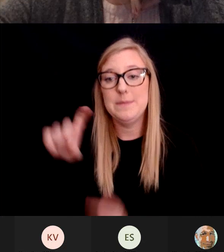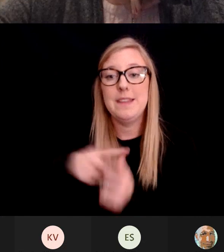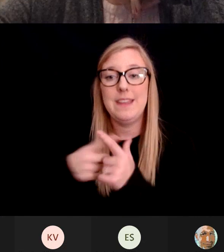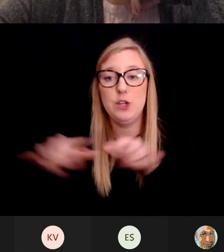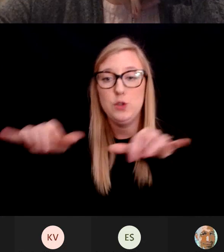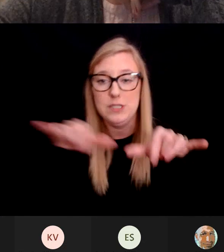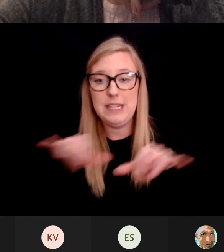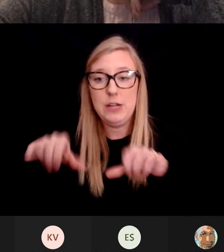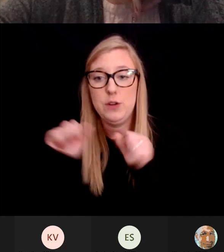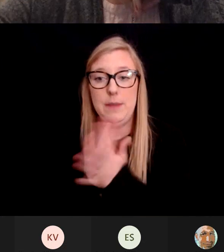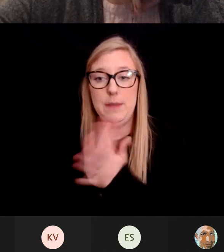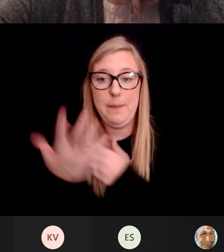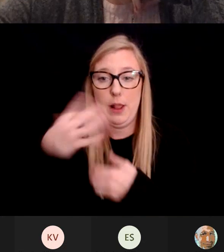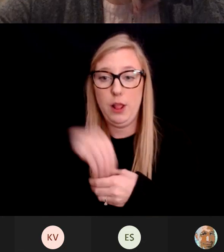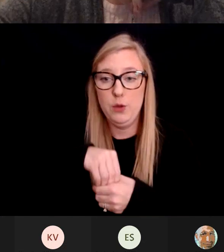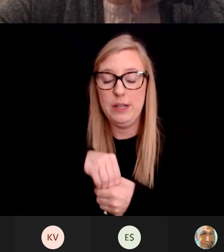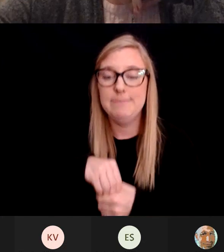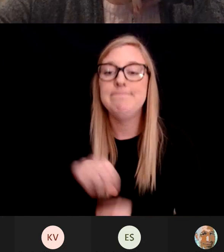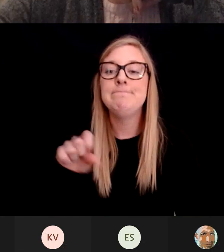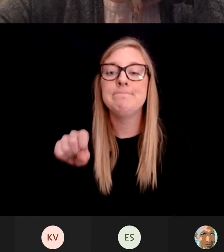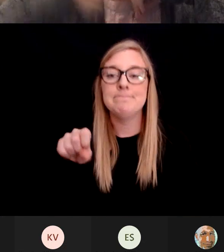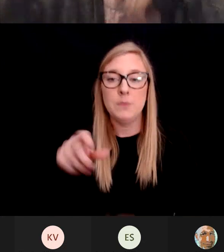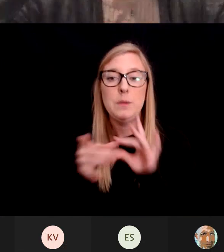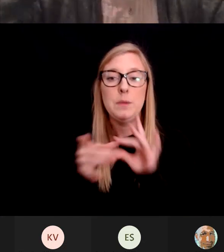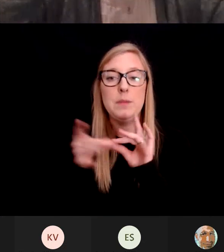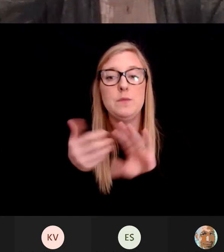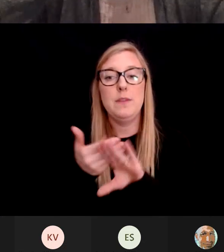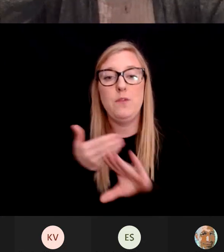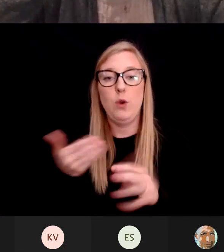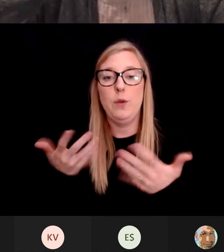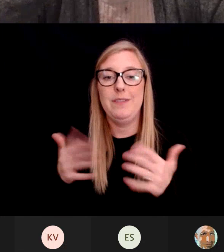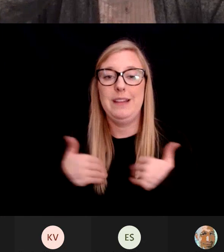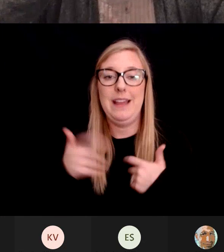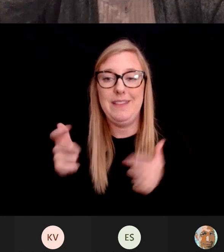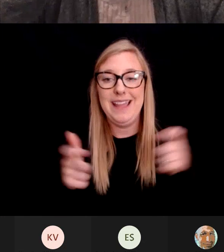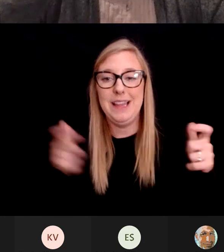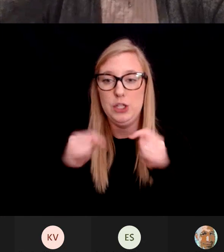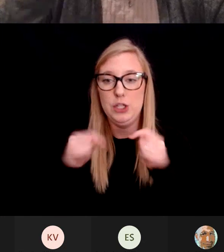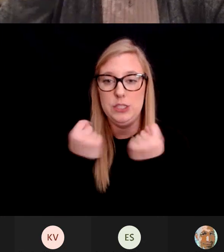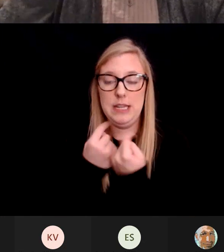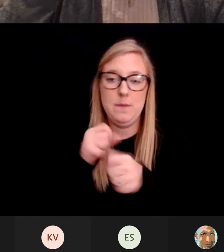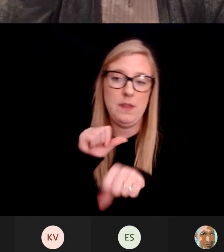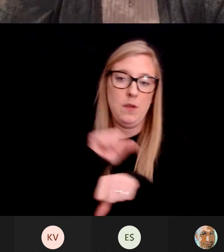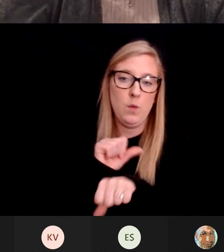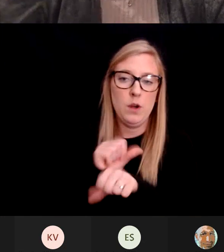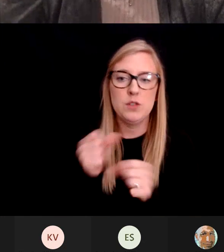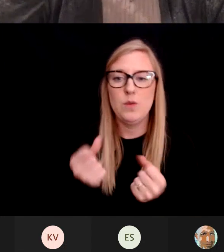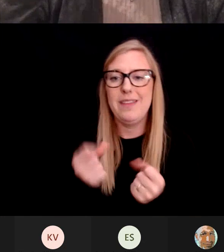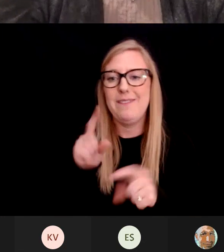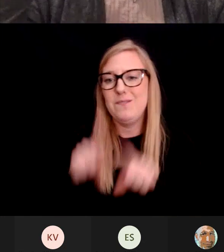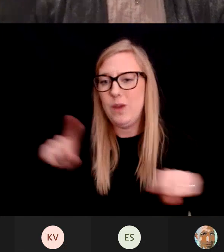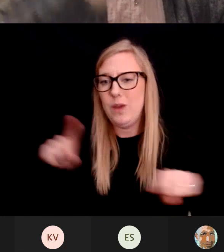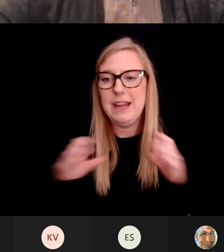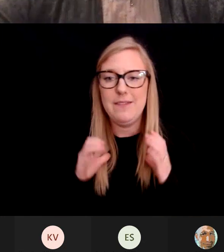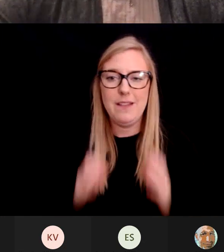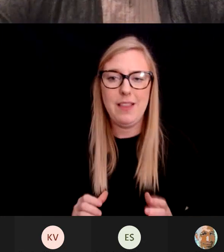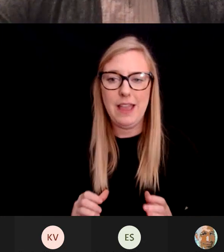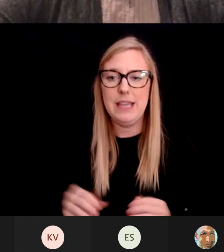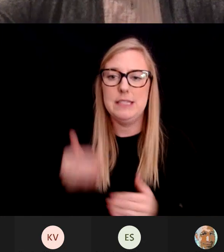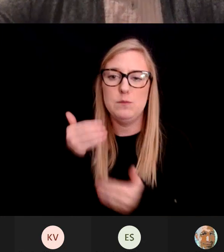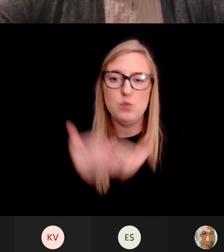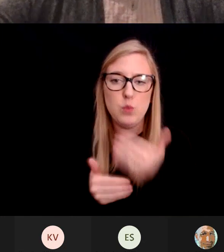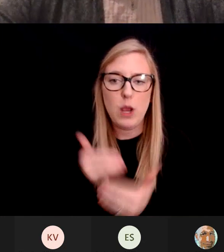We mentioned earlier, we've got quite a large team here that works with a wide variety of clients and a wide variety of processes,